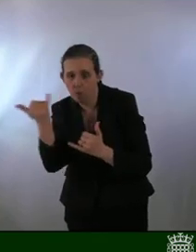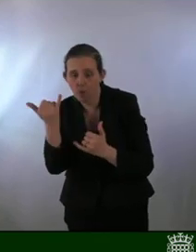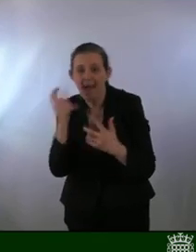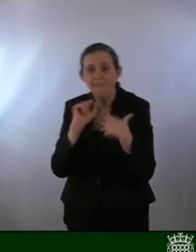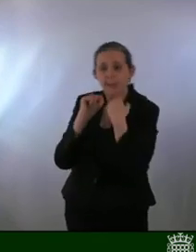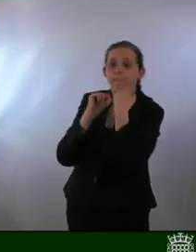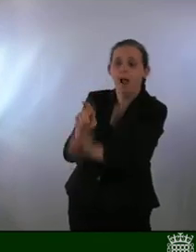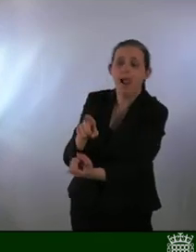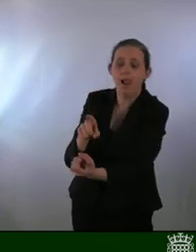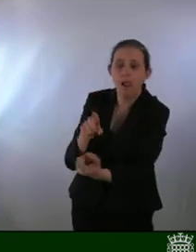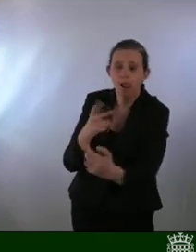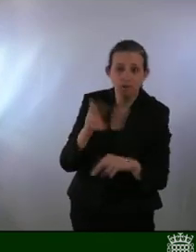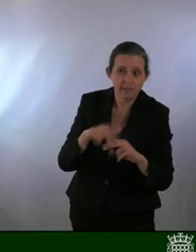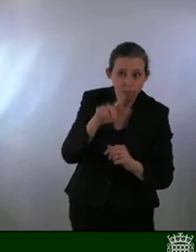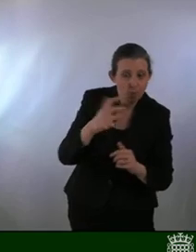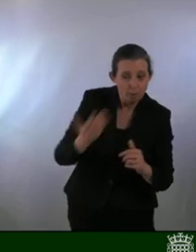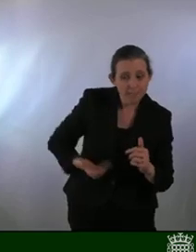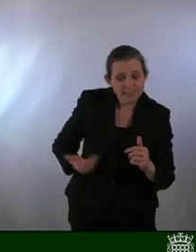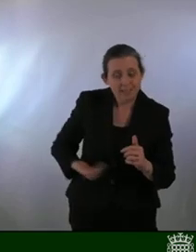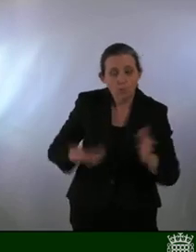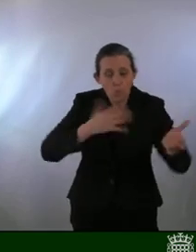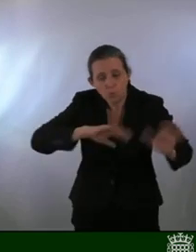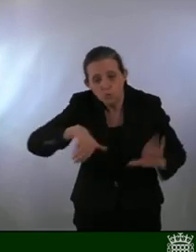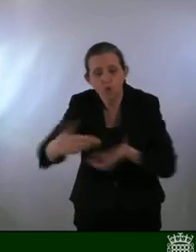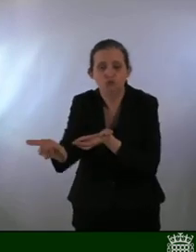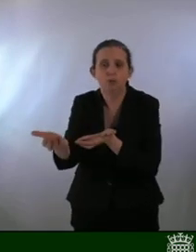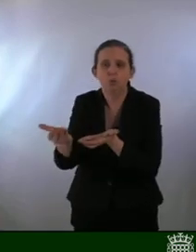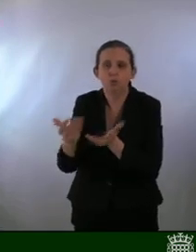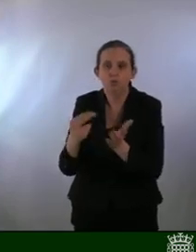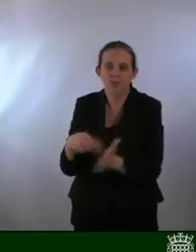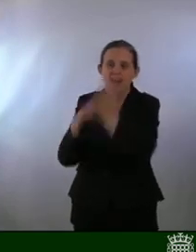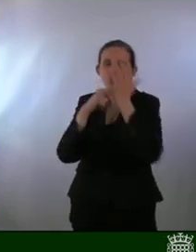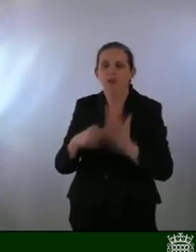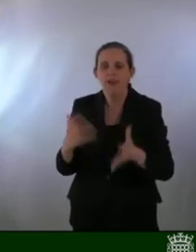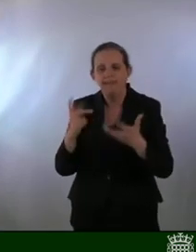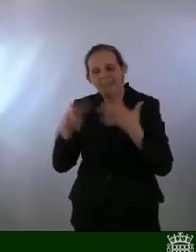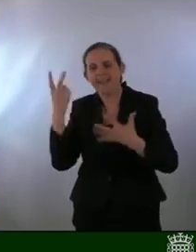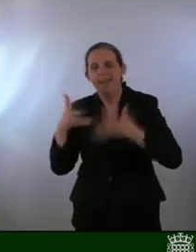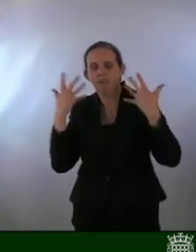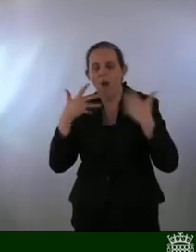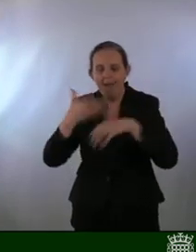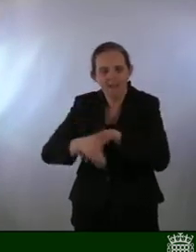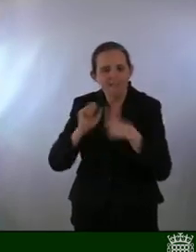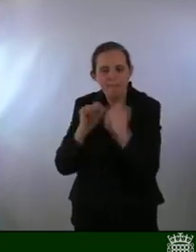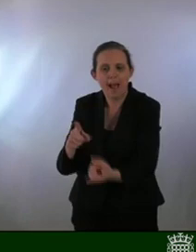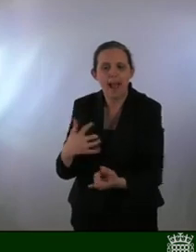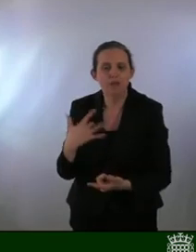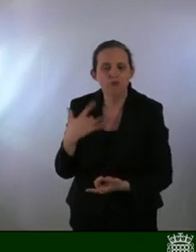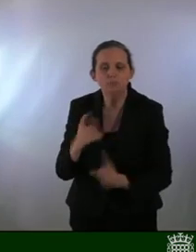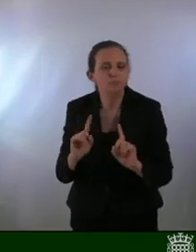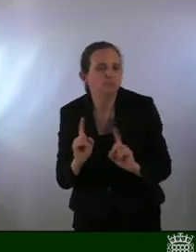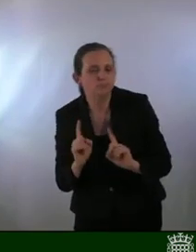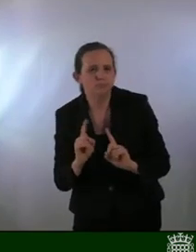your response to if you are a business that wants to contribute to the national ventilator effort? Yes, there is. We've been